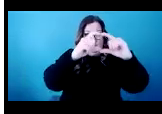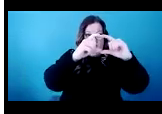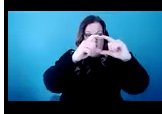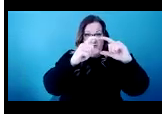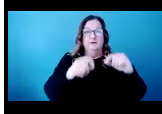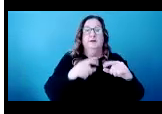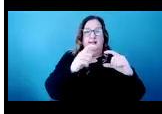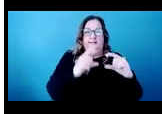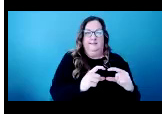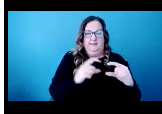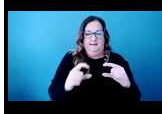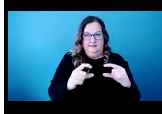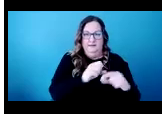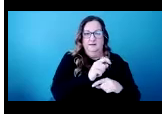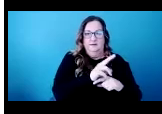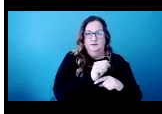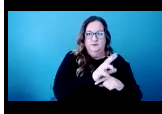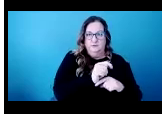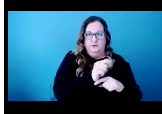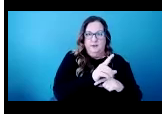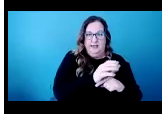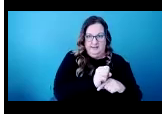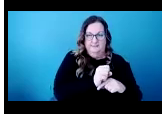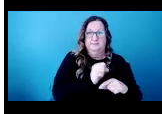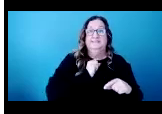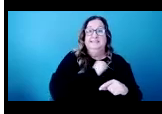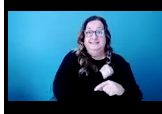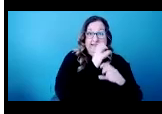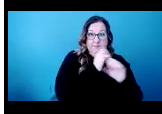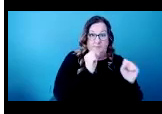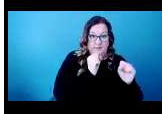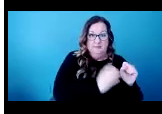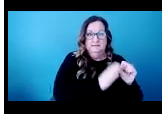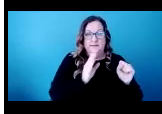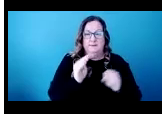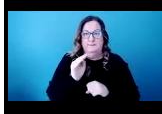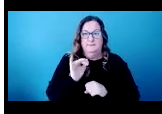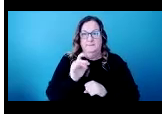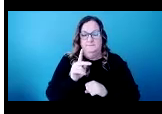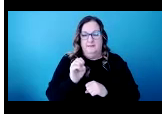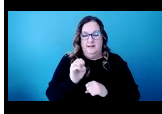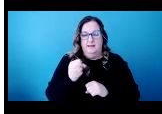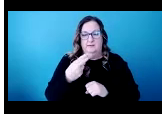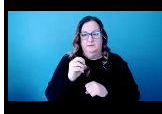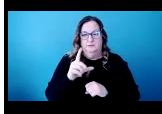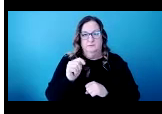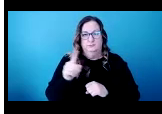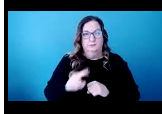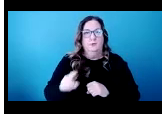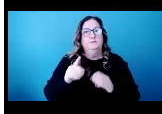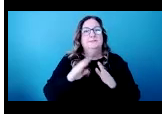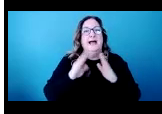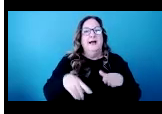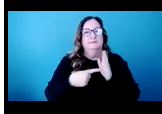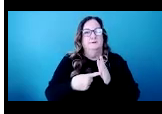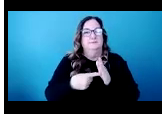current Senate president, and Mike Schultz is the current House Speaker. So the leaders of those two groups.